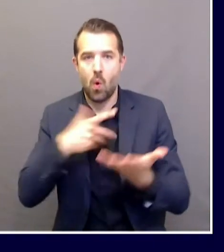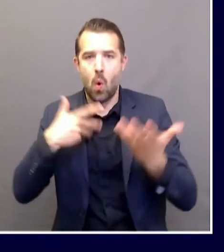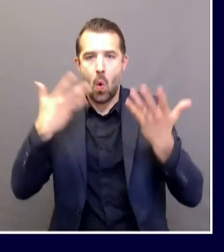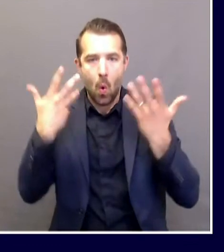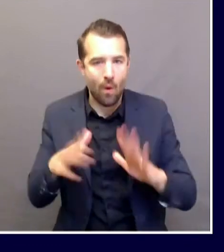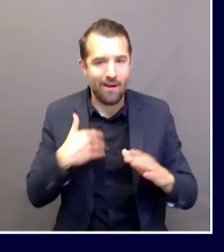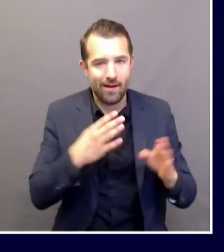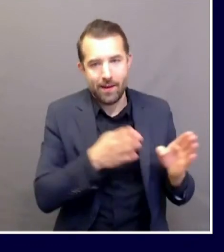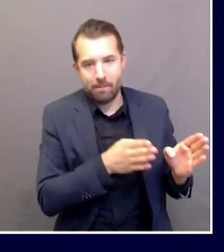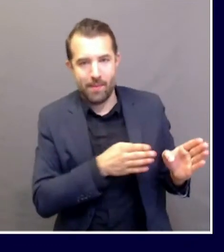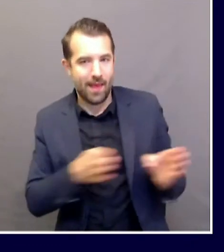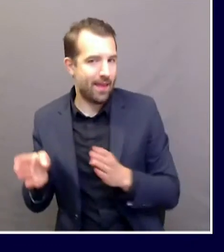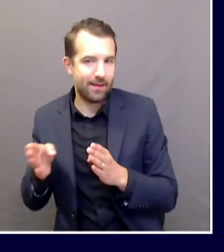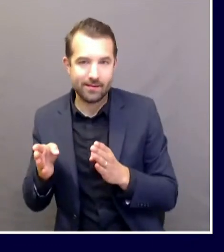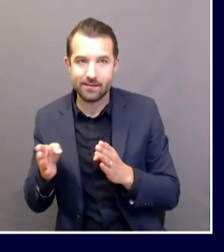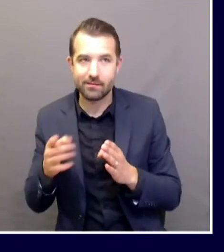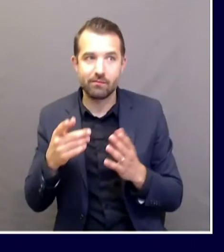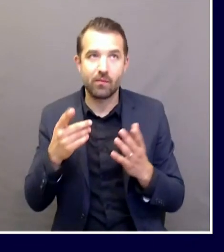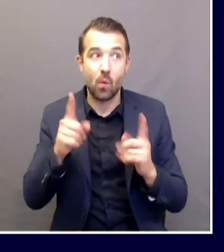Okay.